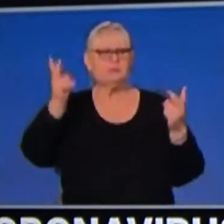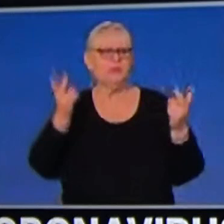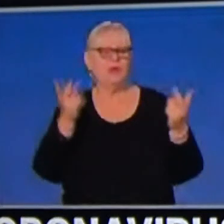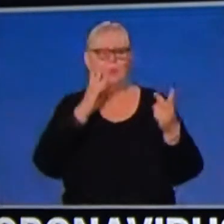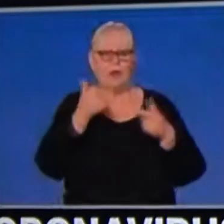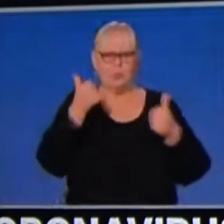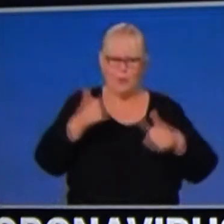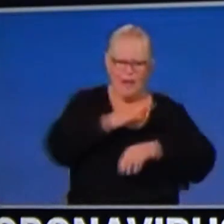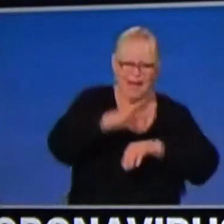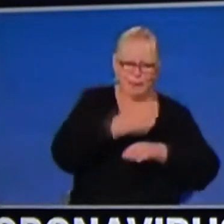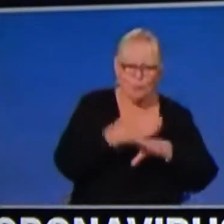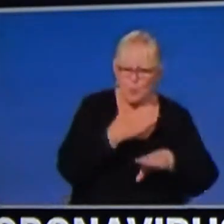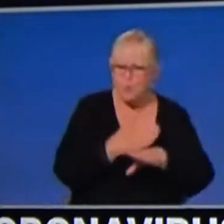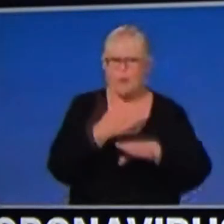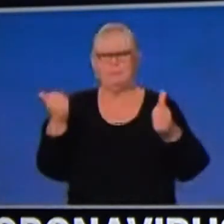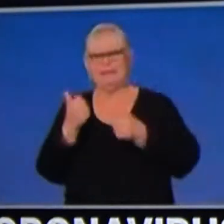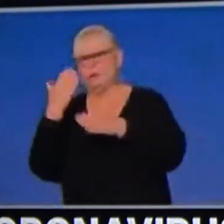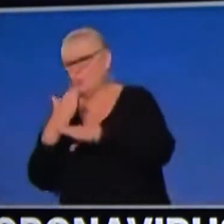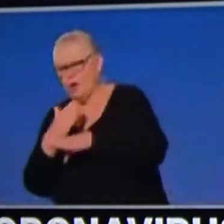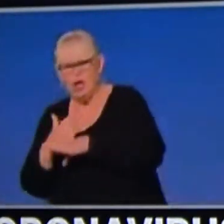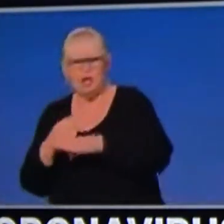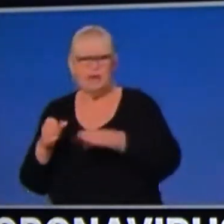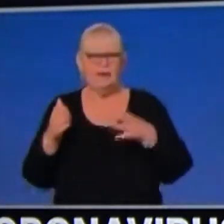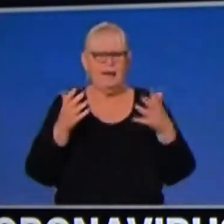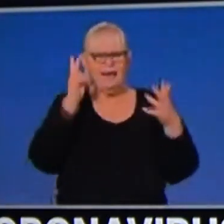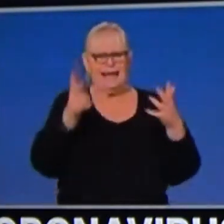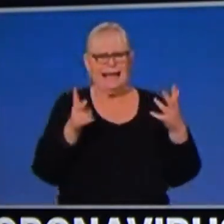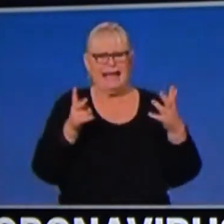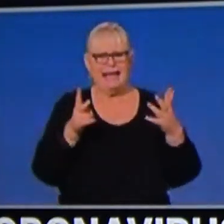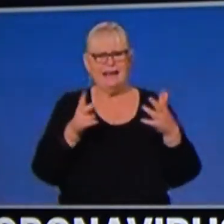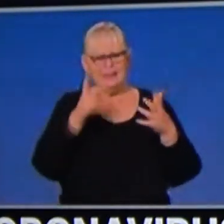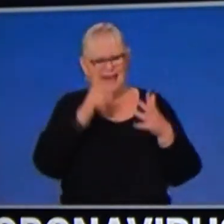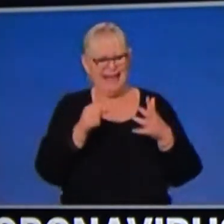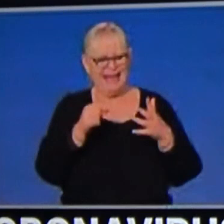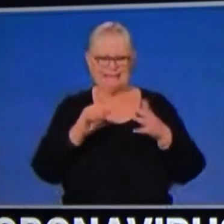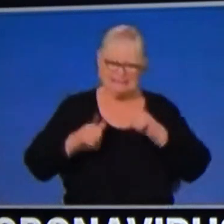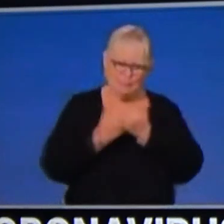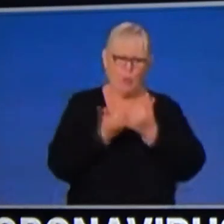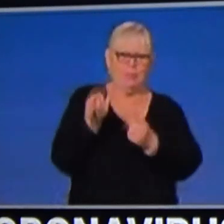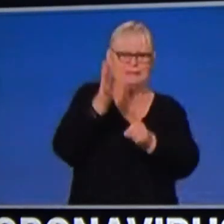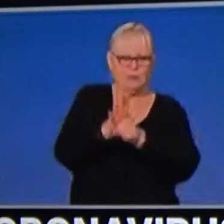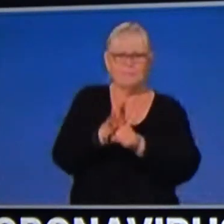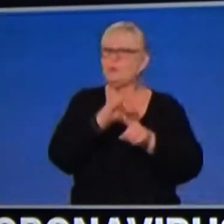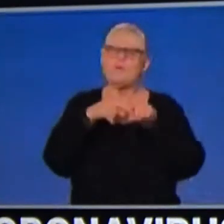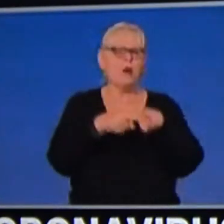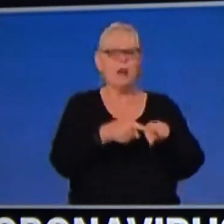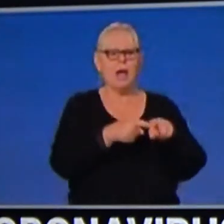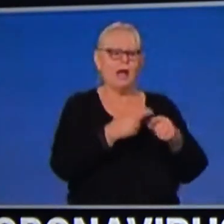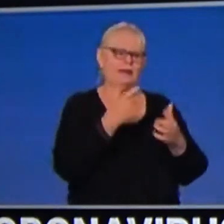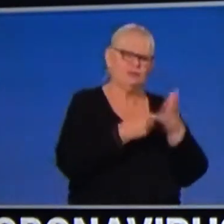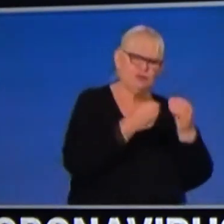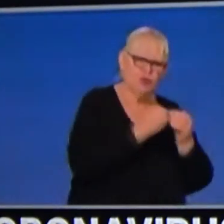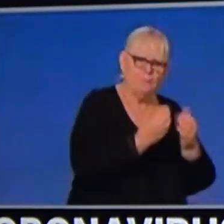the hours, where they can get the days, where they can be back working again and be in a position to support themselves and not relying on JobKeeper